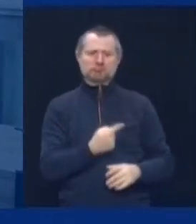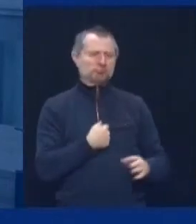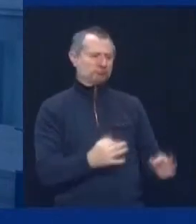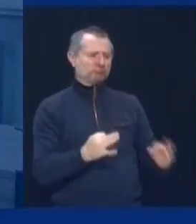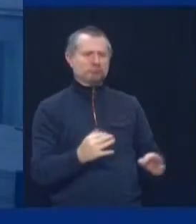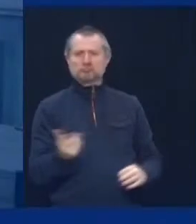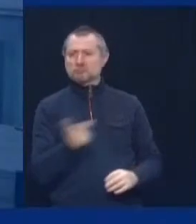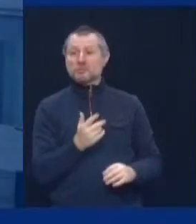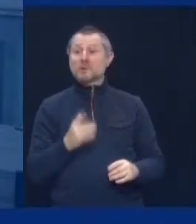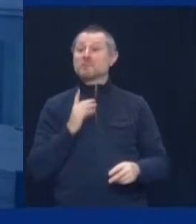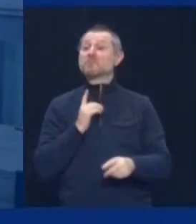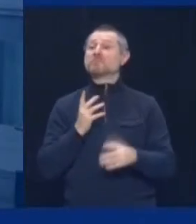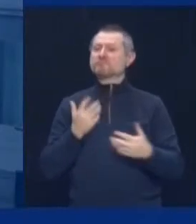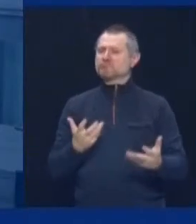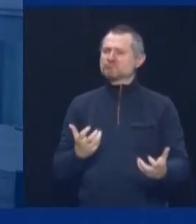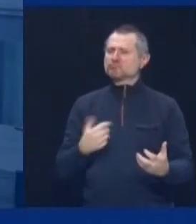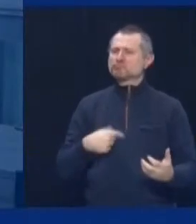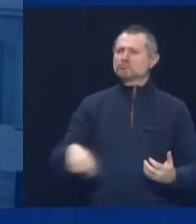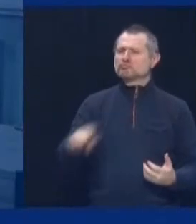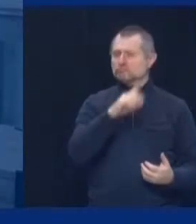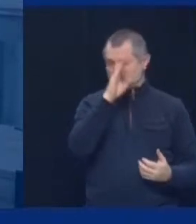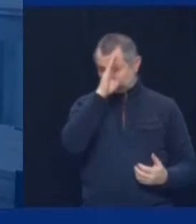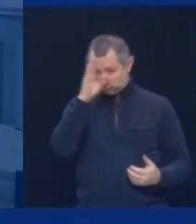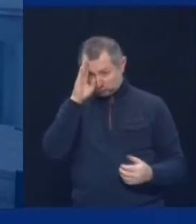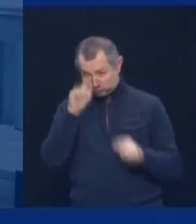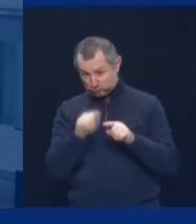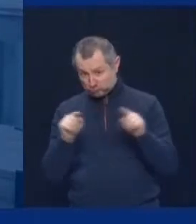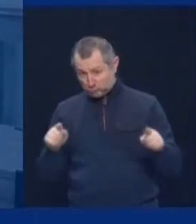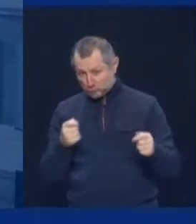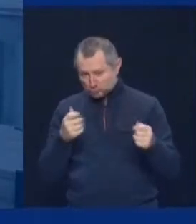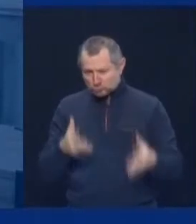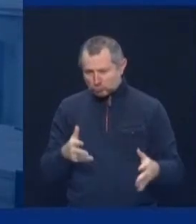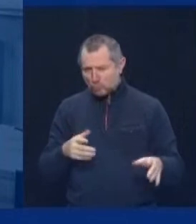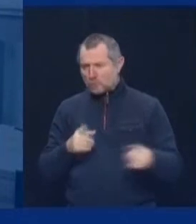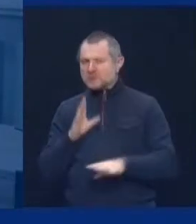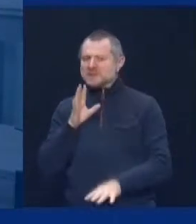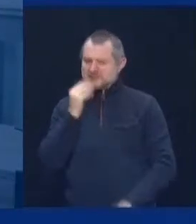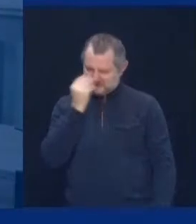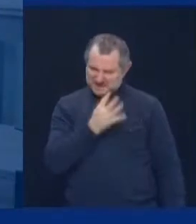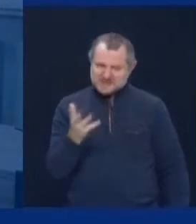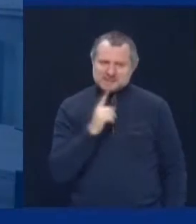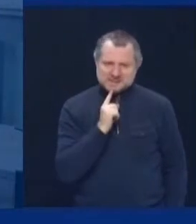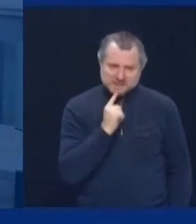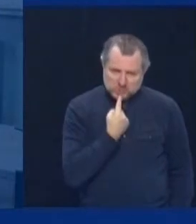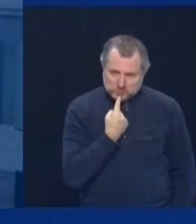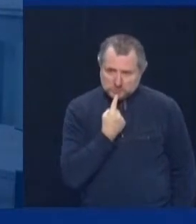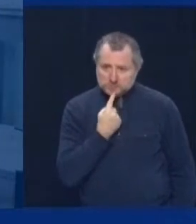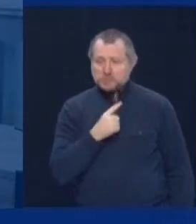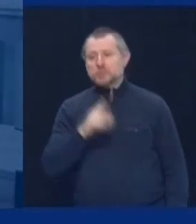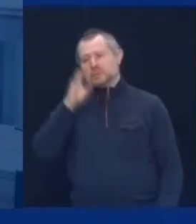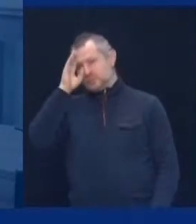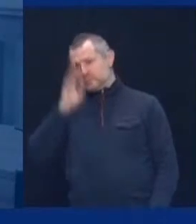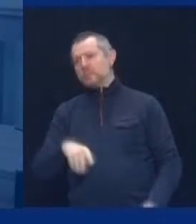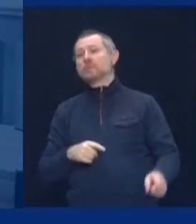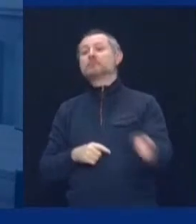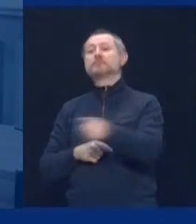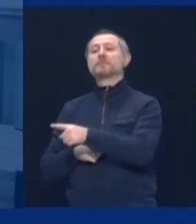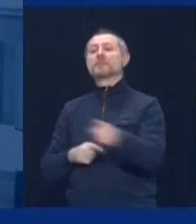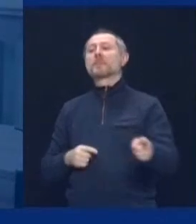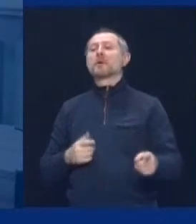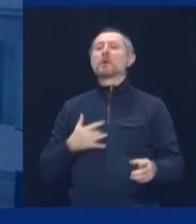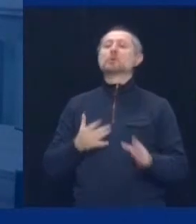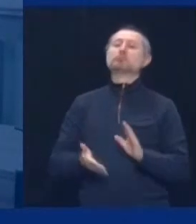want hospital managers to know that this is serious. It's one thing to run a hospital on a sunny